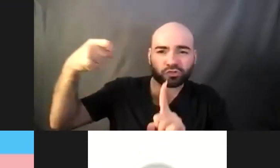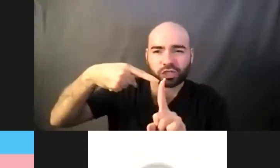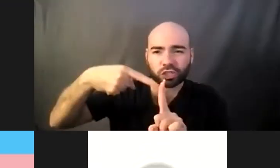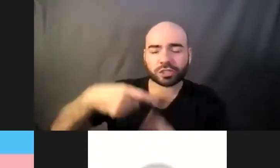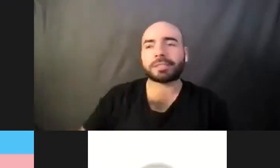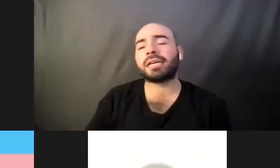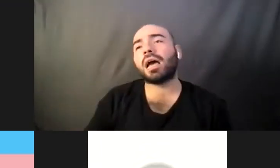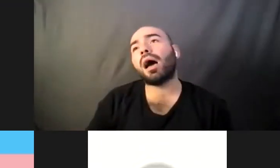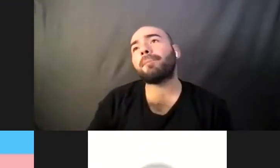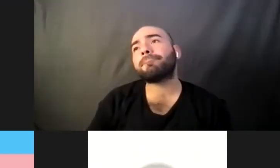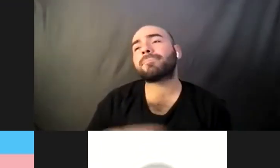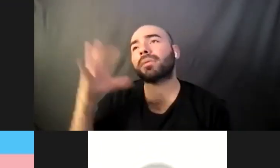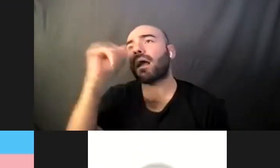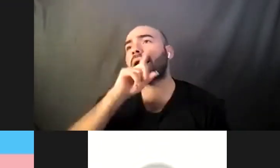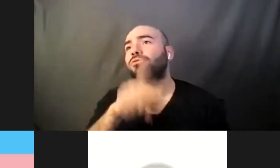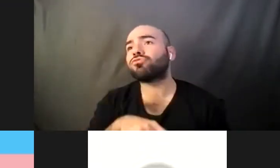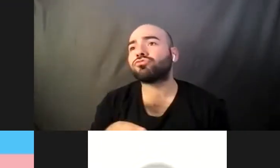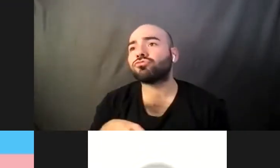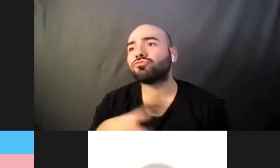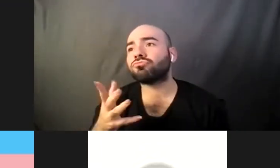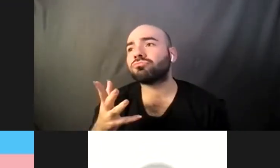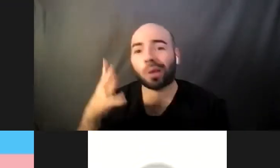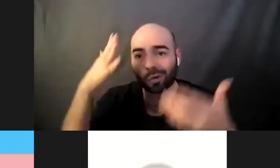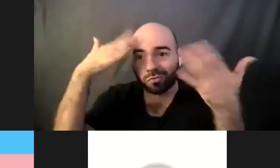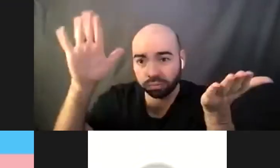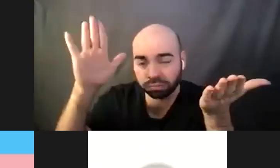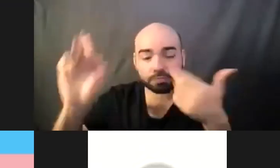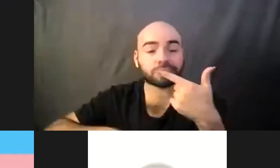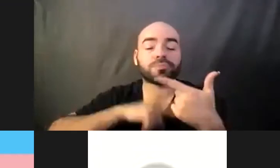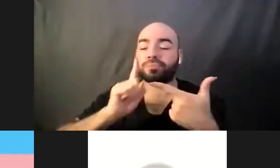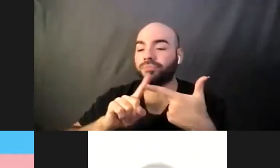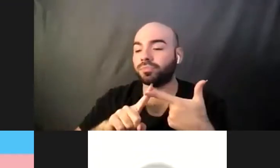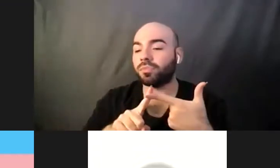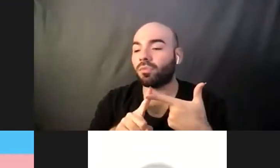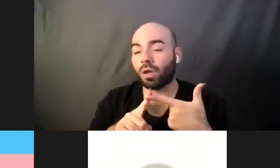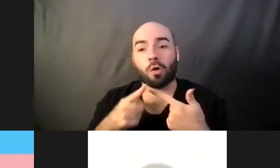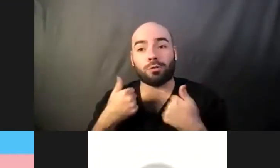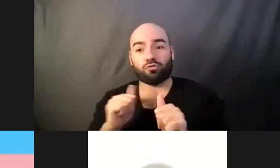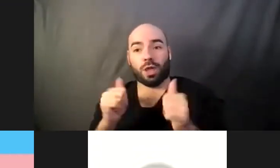I guess the answer to your question is, first of all, I don't know. Secondly, what I try to do.